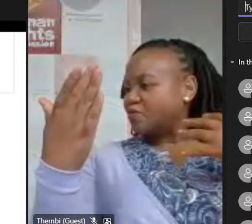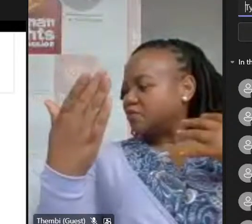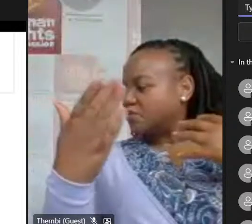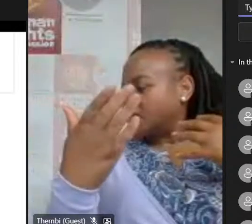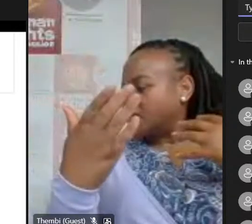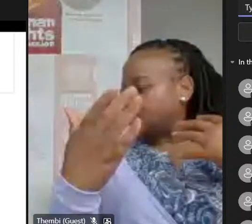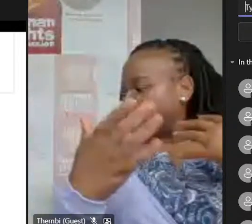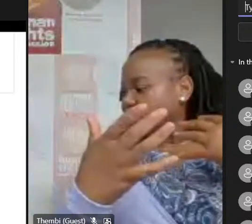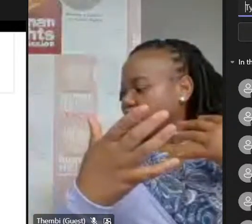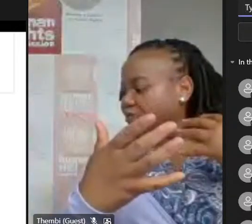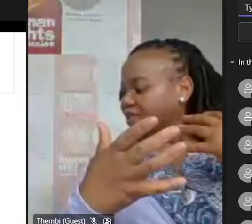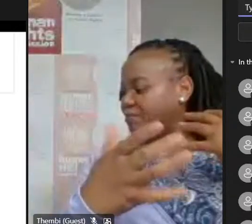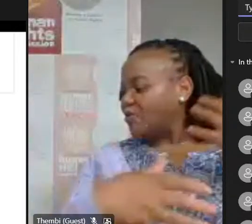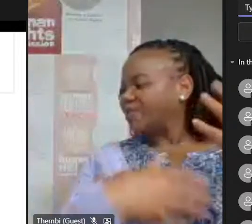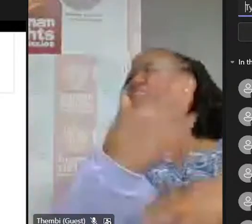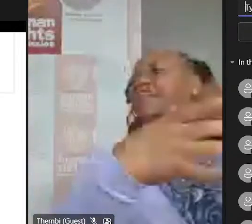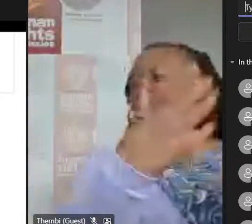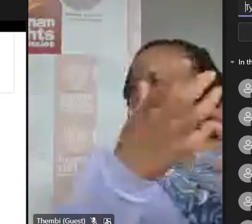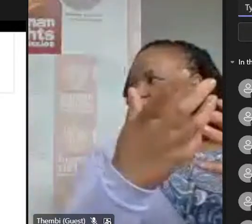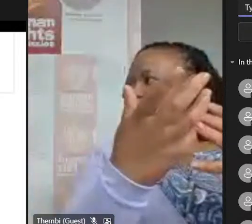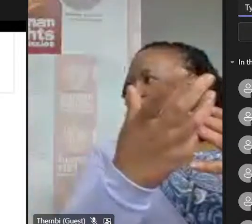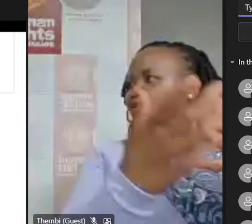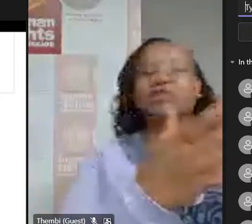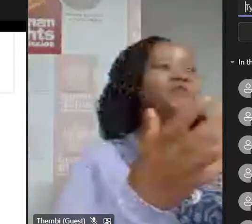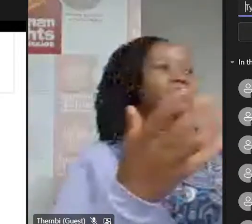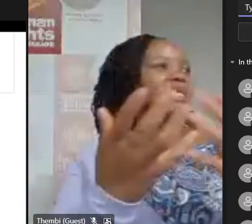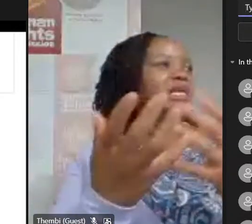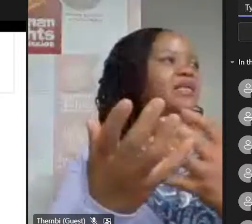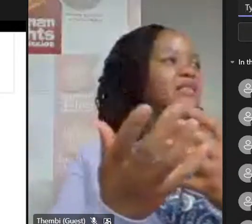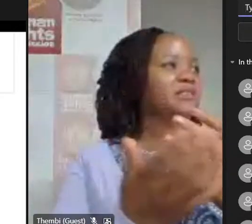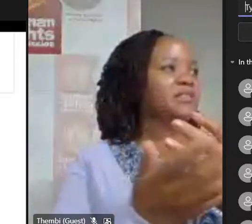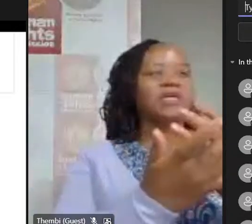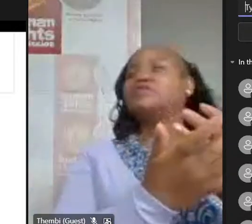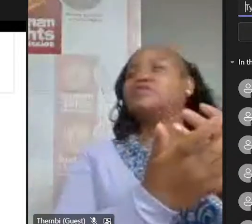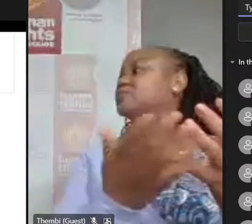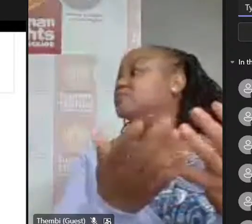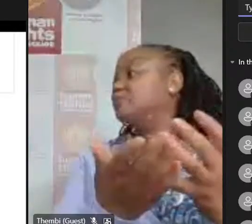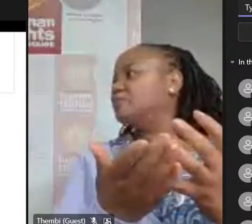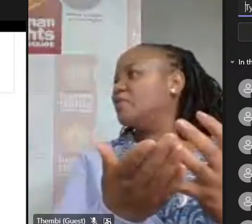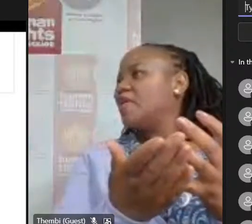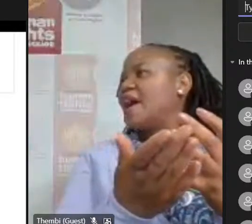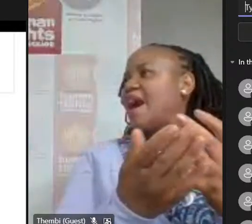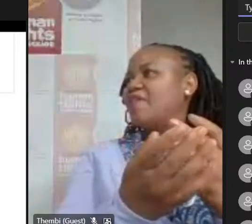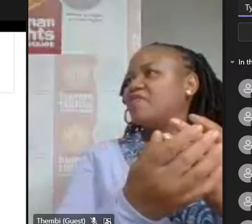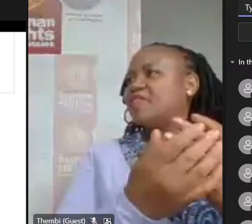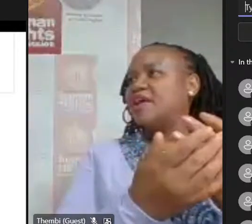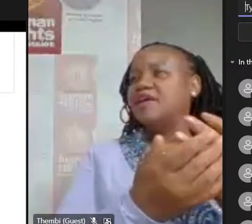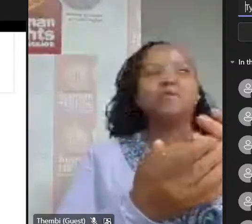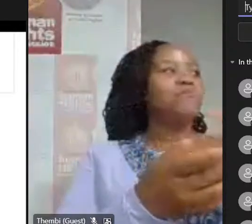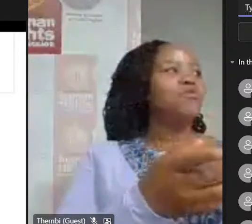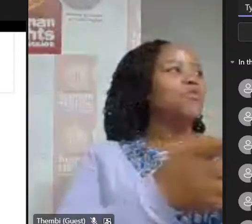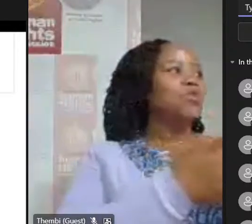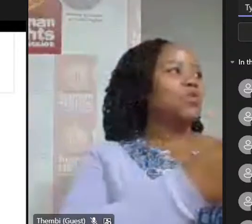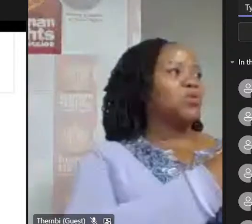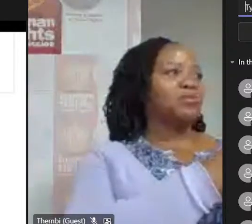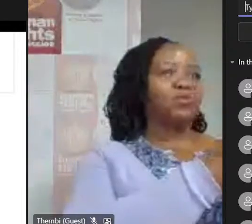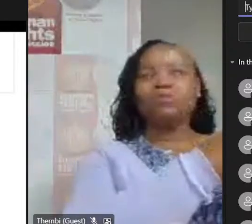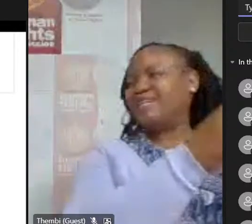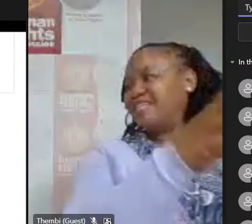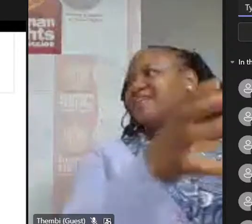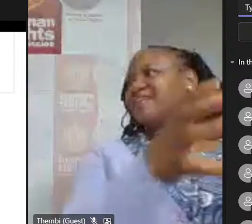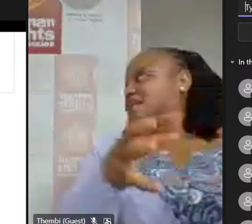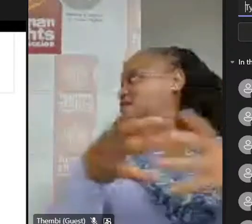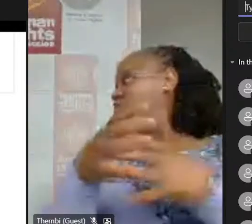whole question of school uniform is about colors. So if we say it has to be blue, and there blue